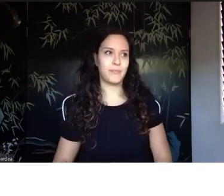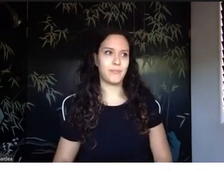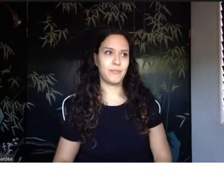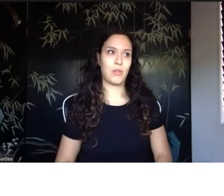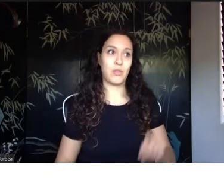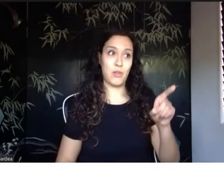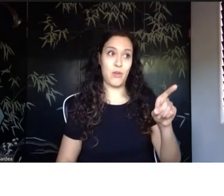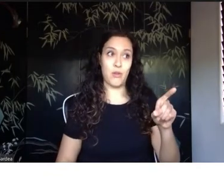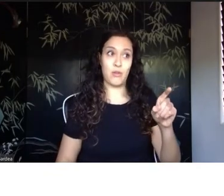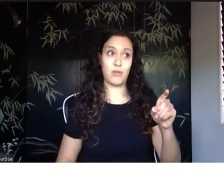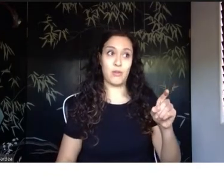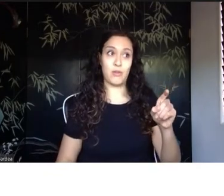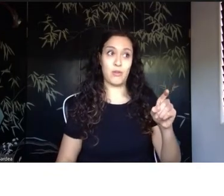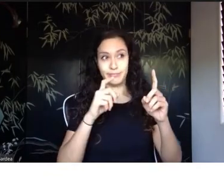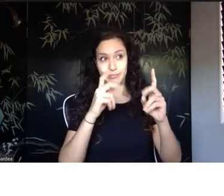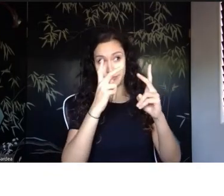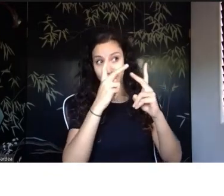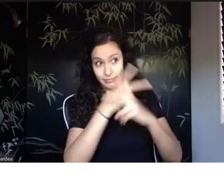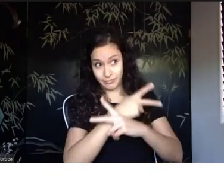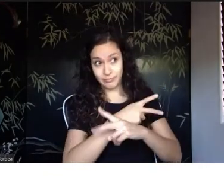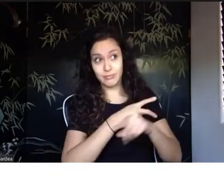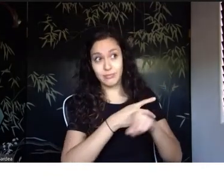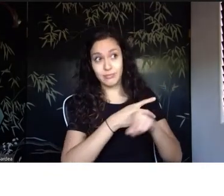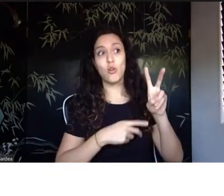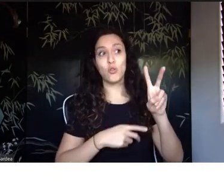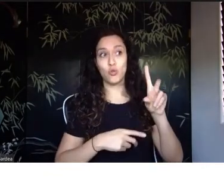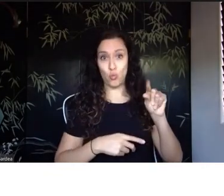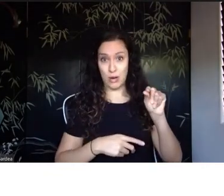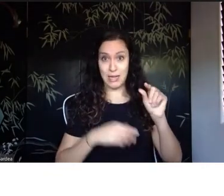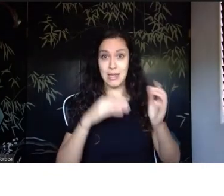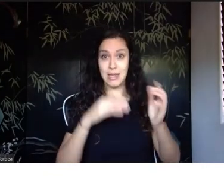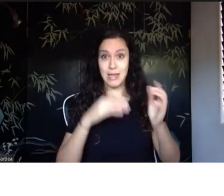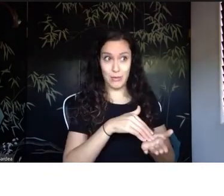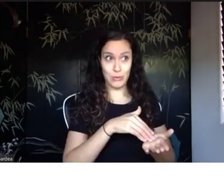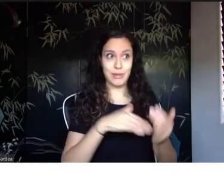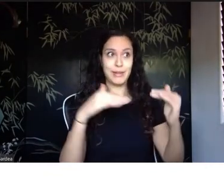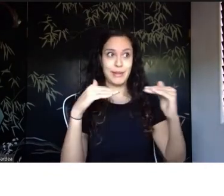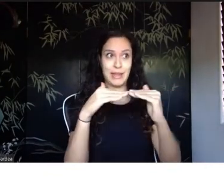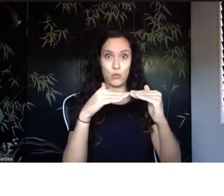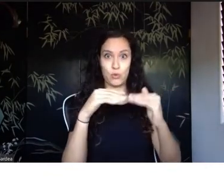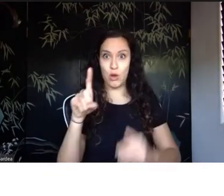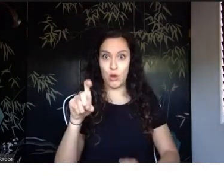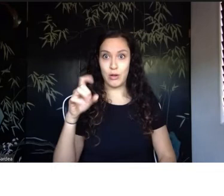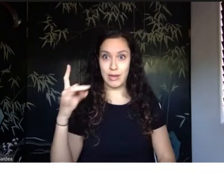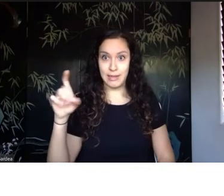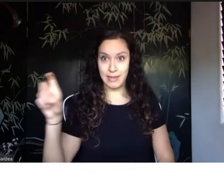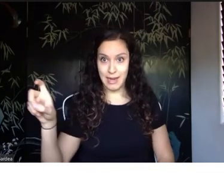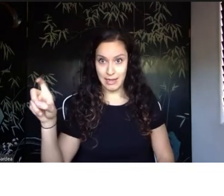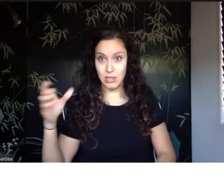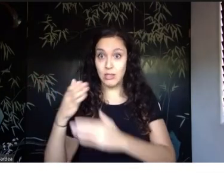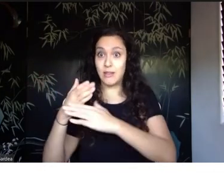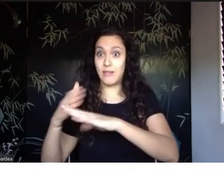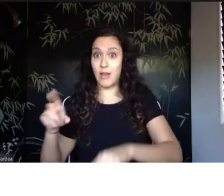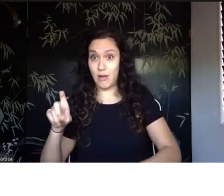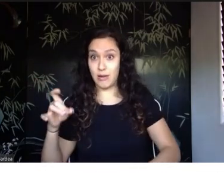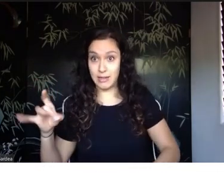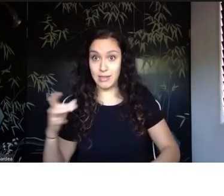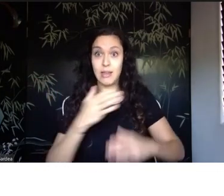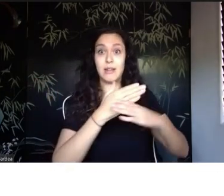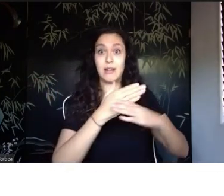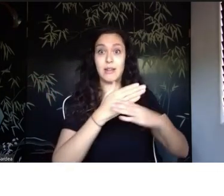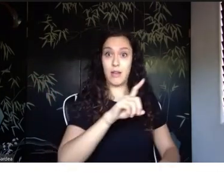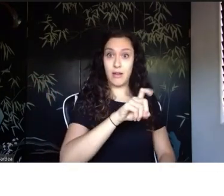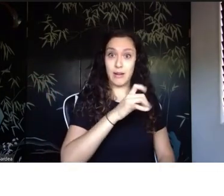So 50 times 400 equals 20,000 equals 118 times